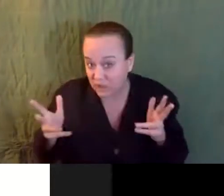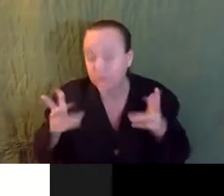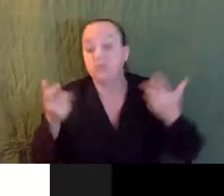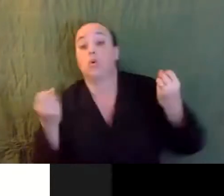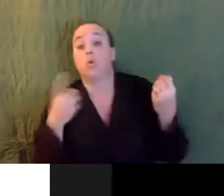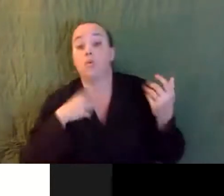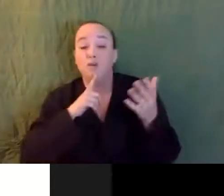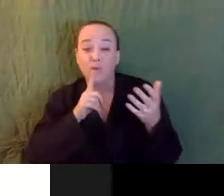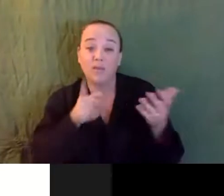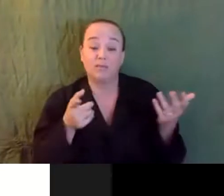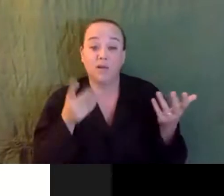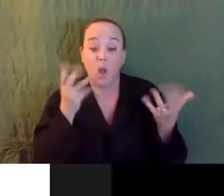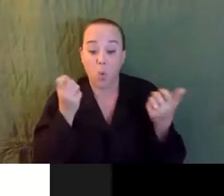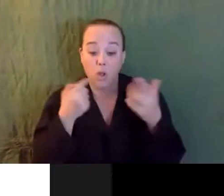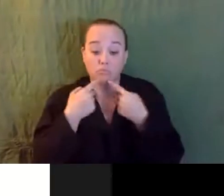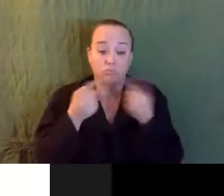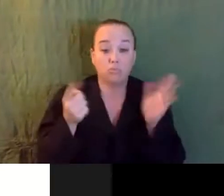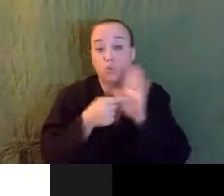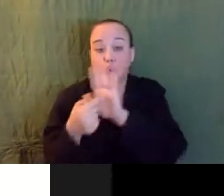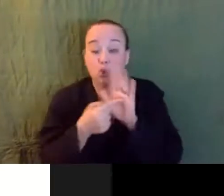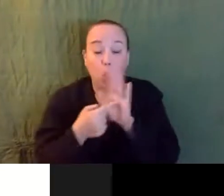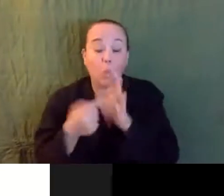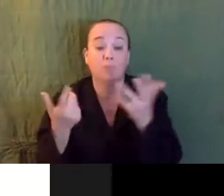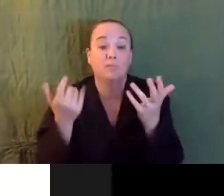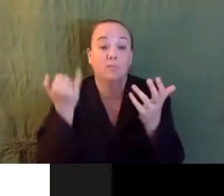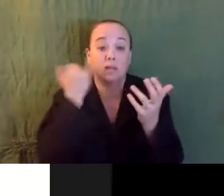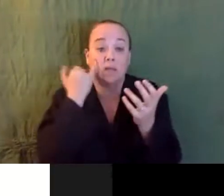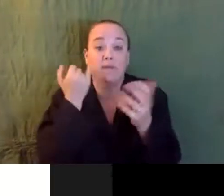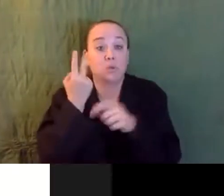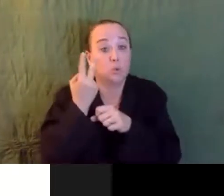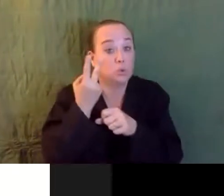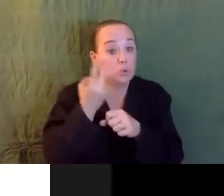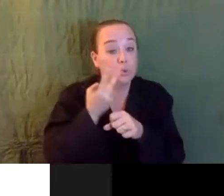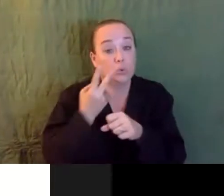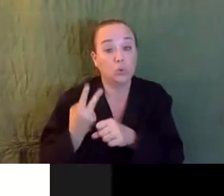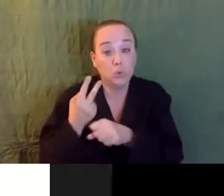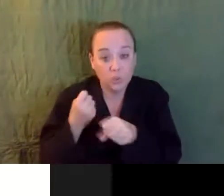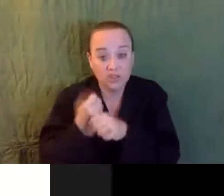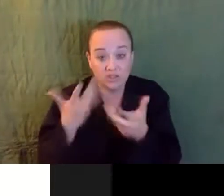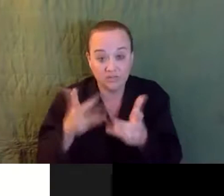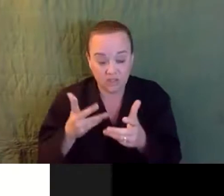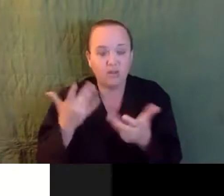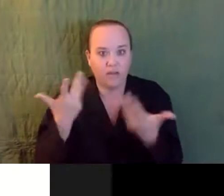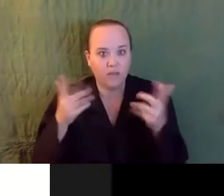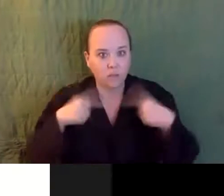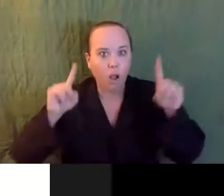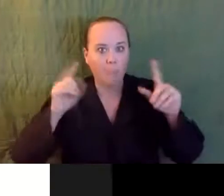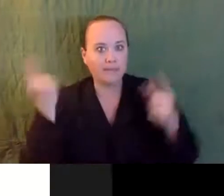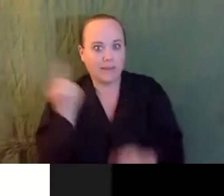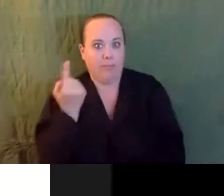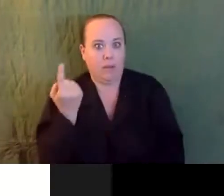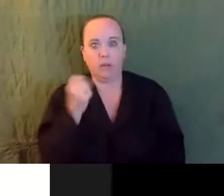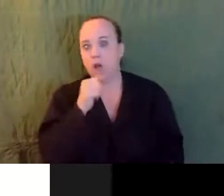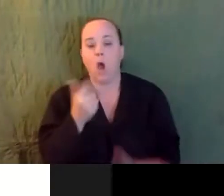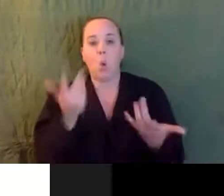honestly, I'd like to show that even if I were to serve for 2 years, I got something done, rather than to keep